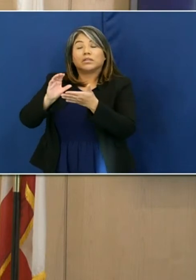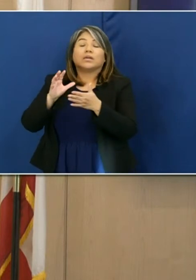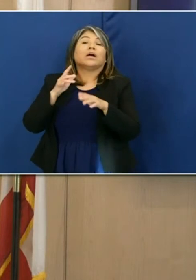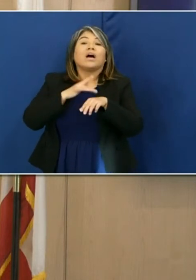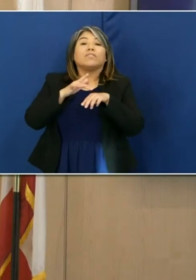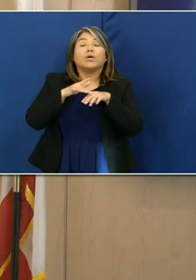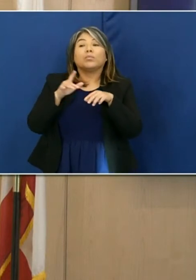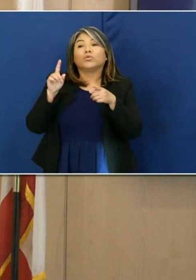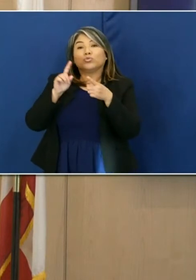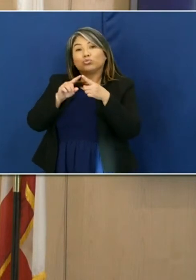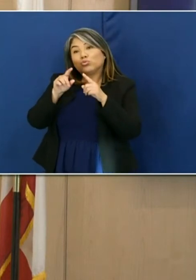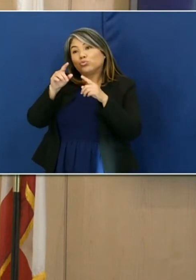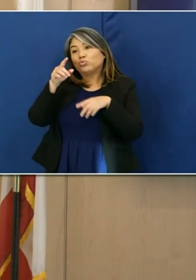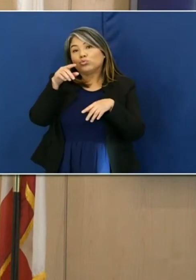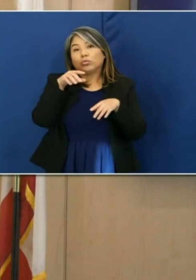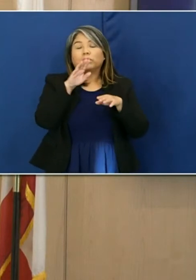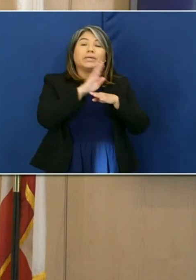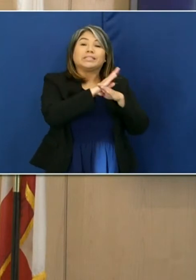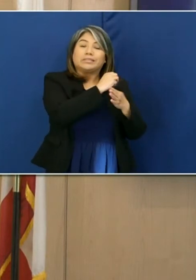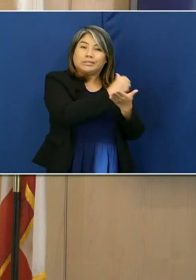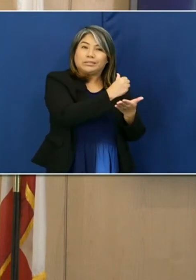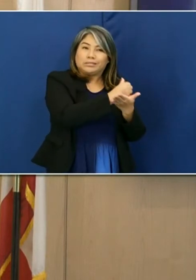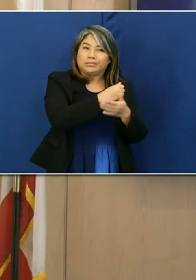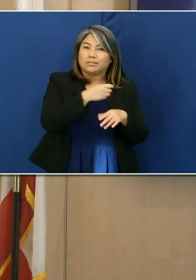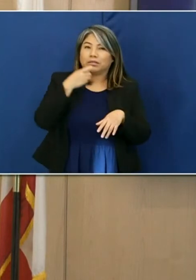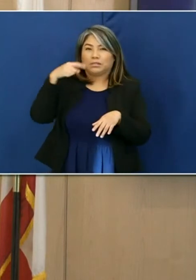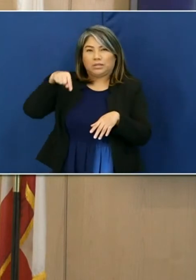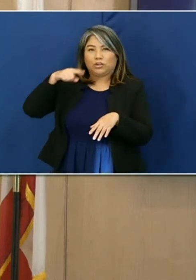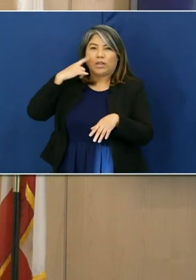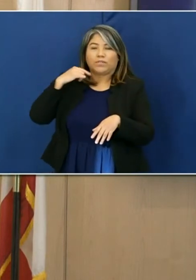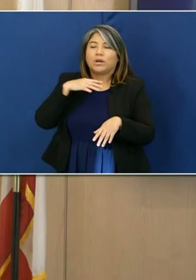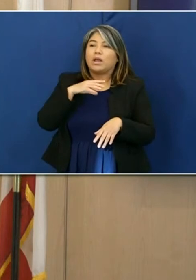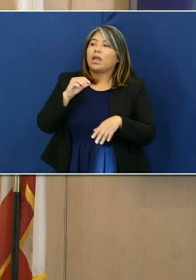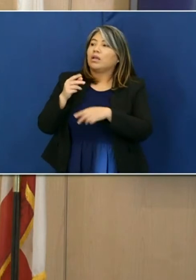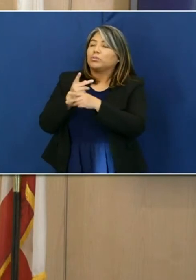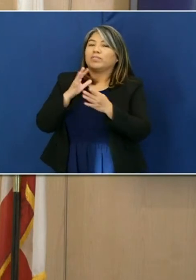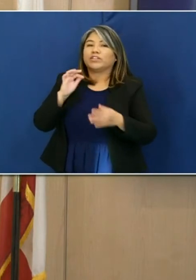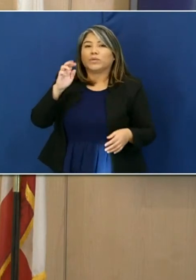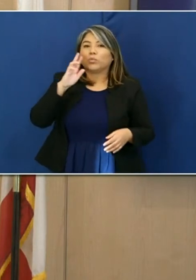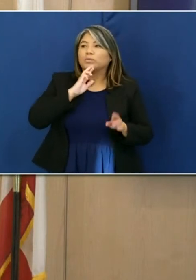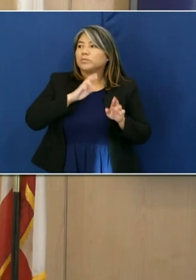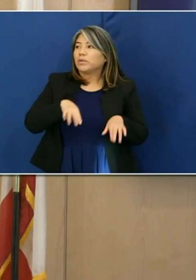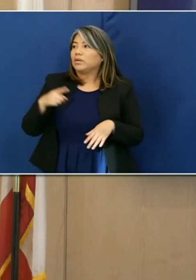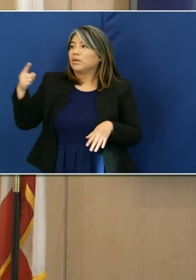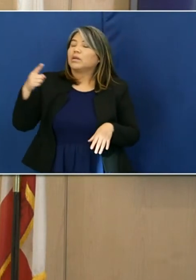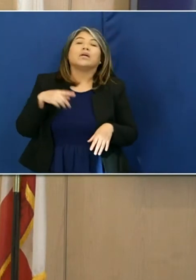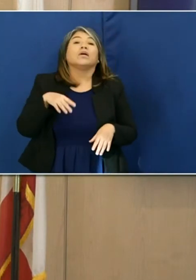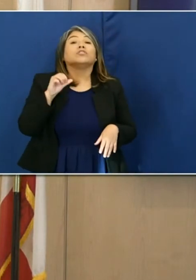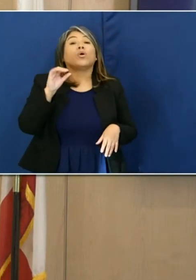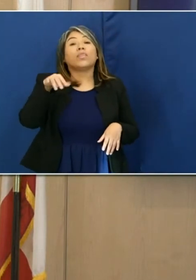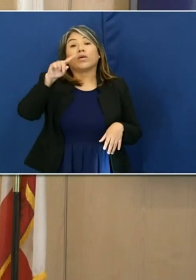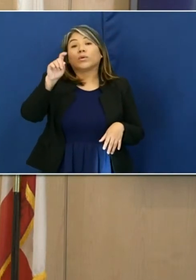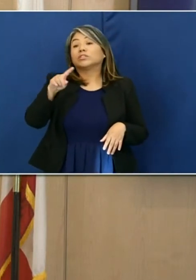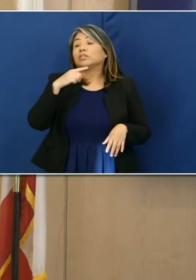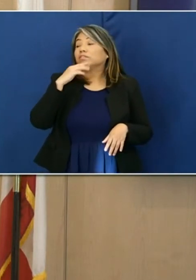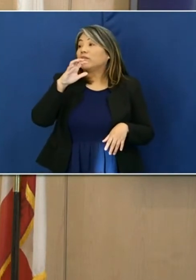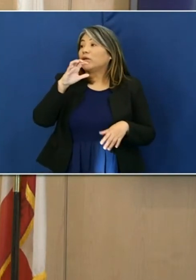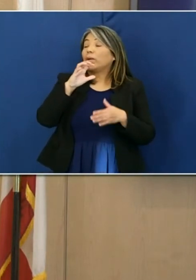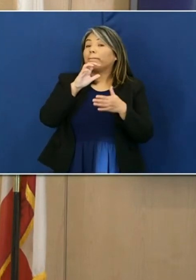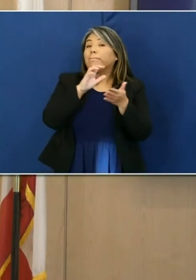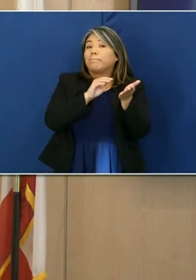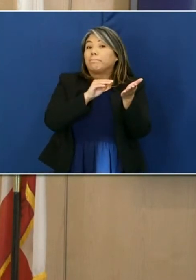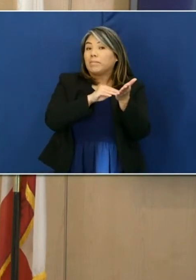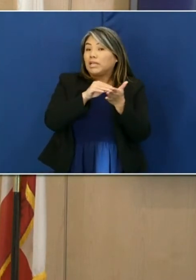for business assistance, and Supervisor Fletcher will respond. Okay, this question is the $500 million state grant funding for